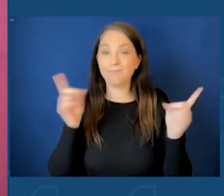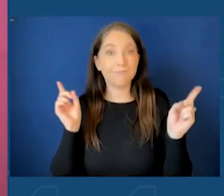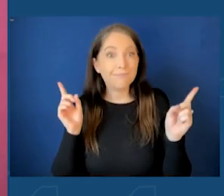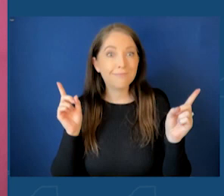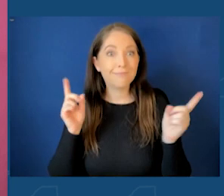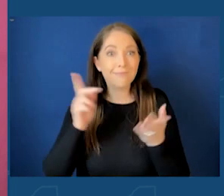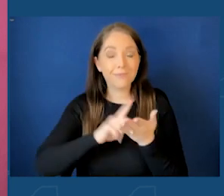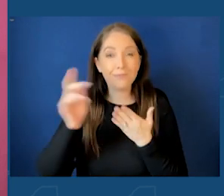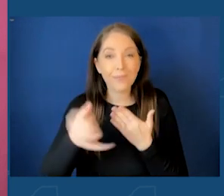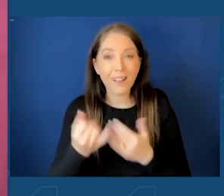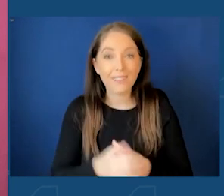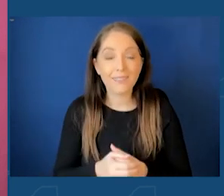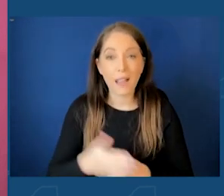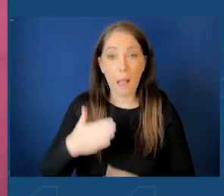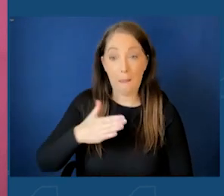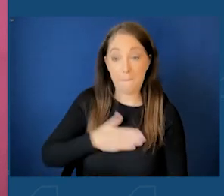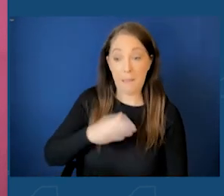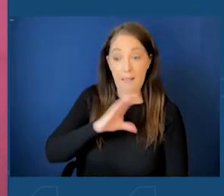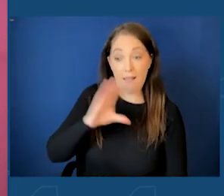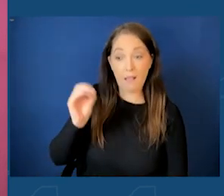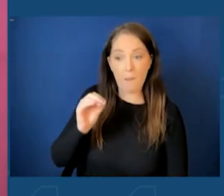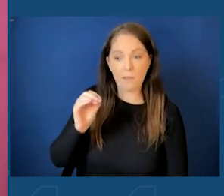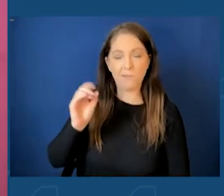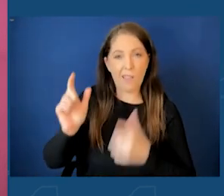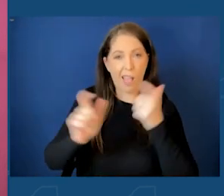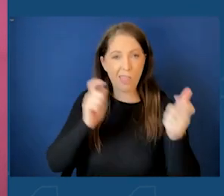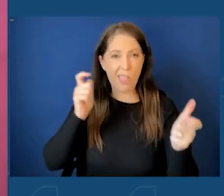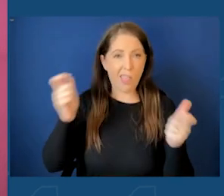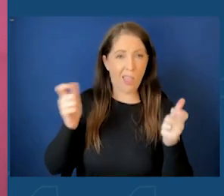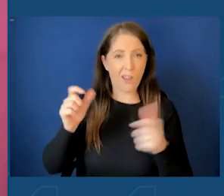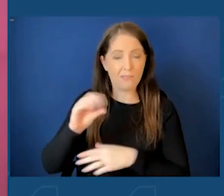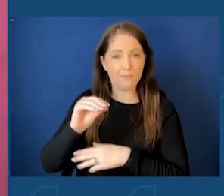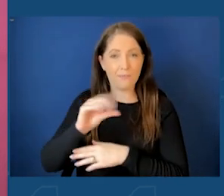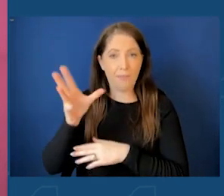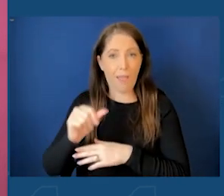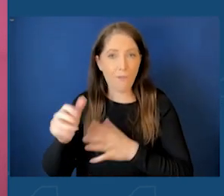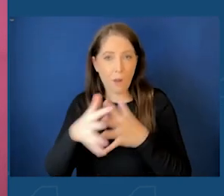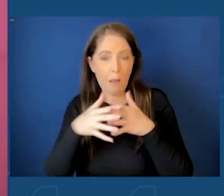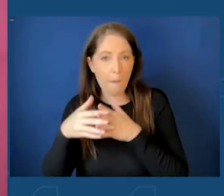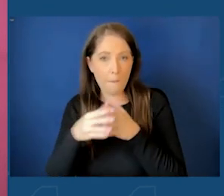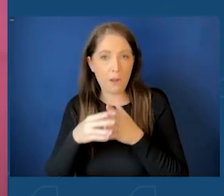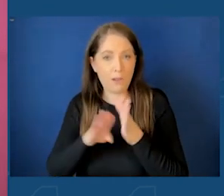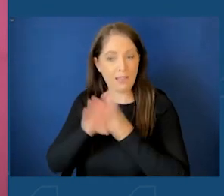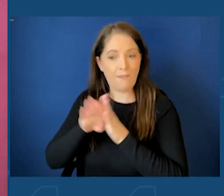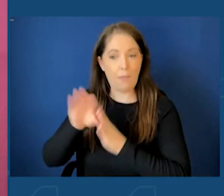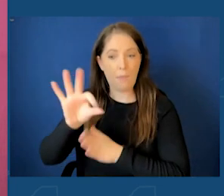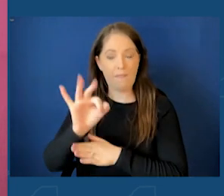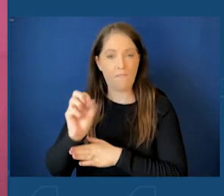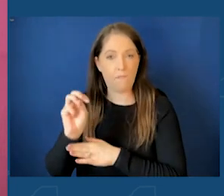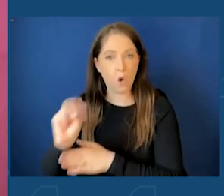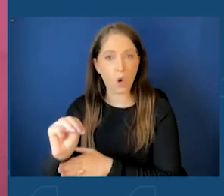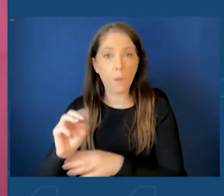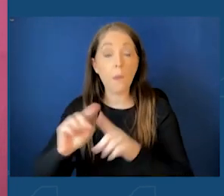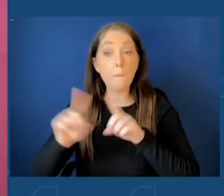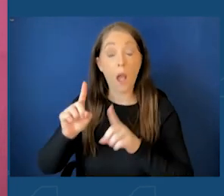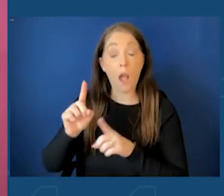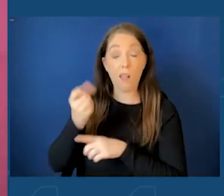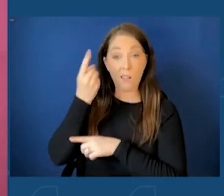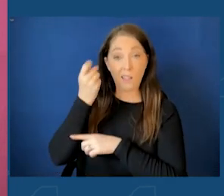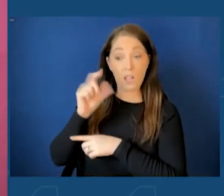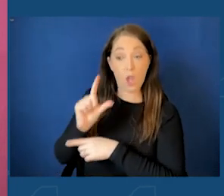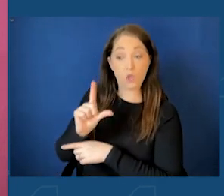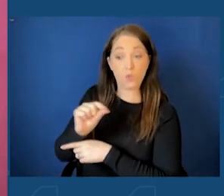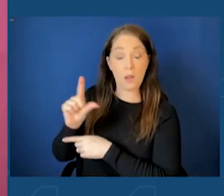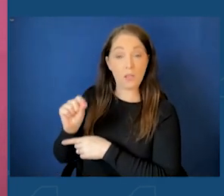And my firm is probably one of the largest African-American development firms, but in 2020, we were number 3 in terms